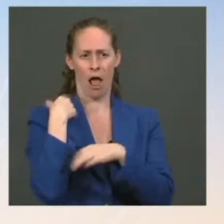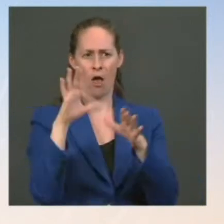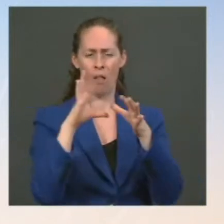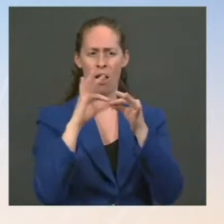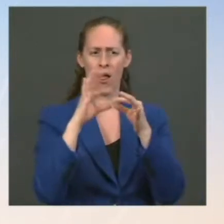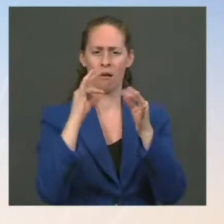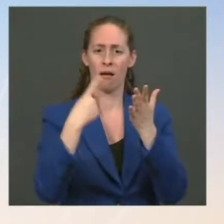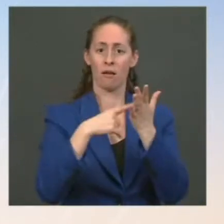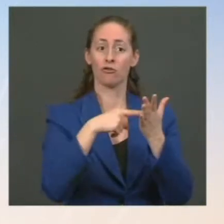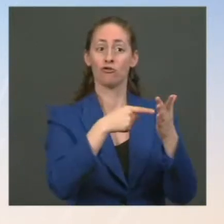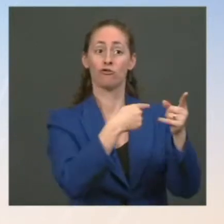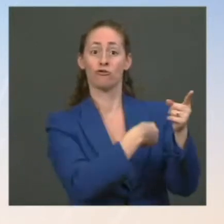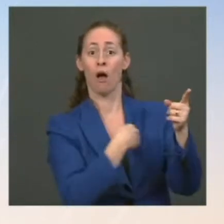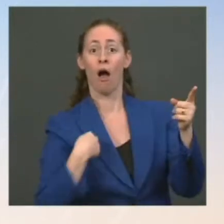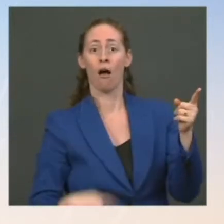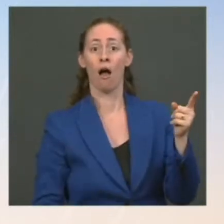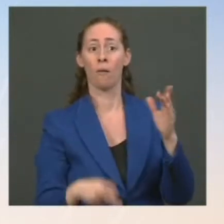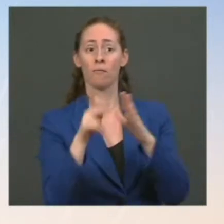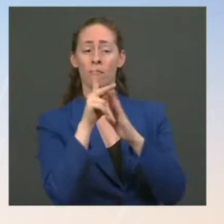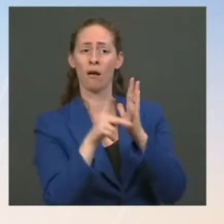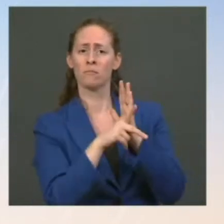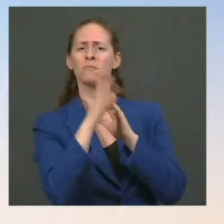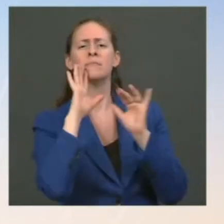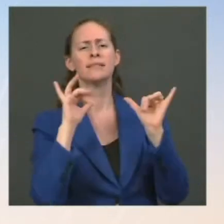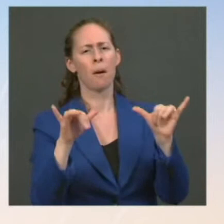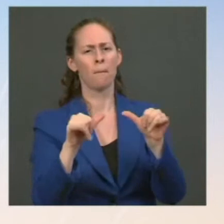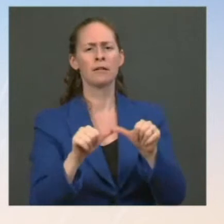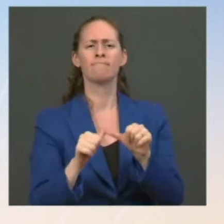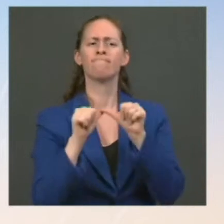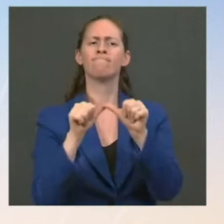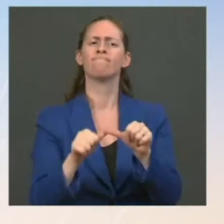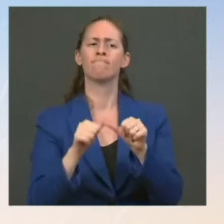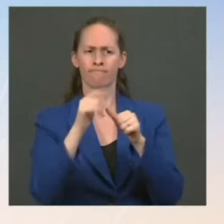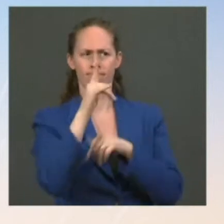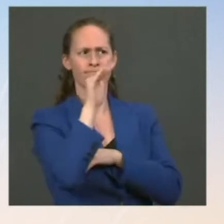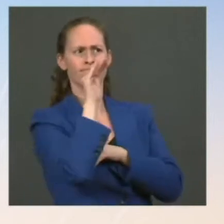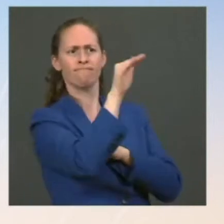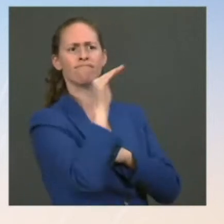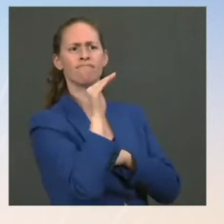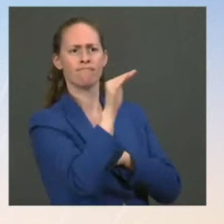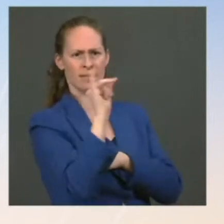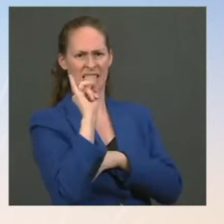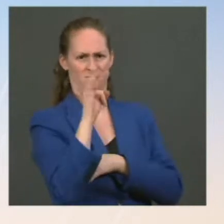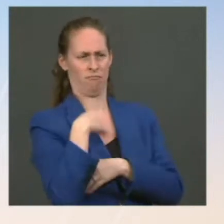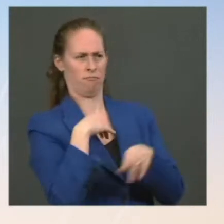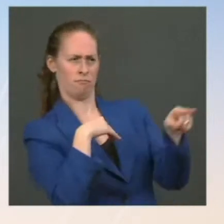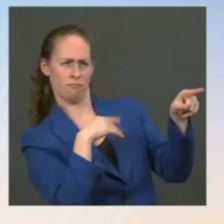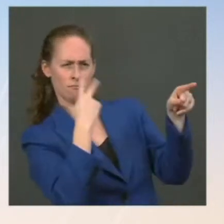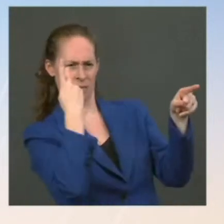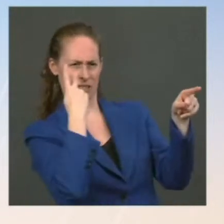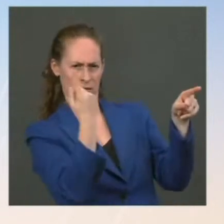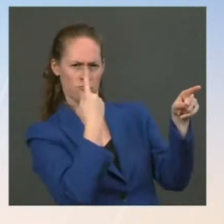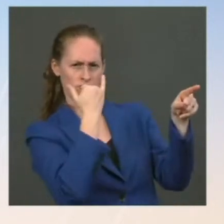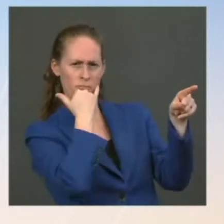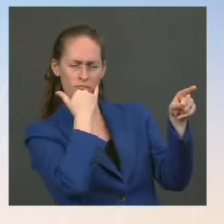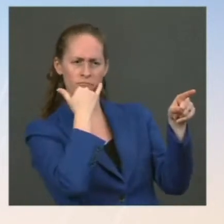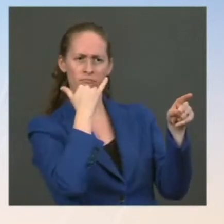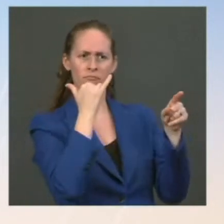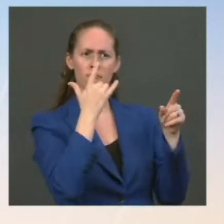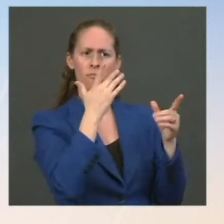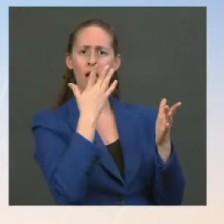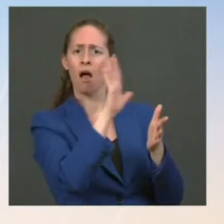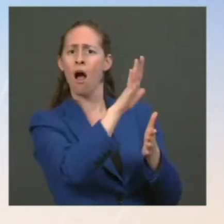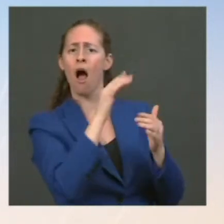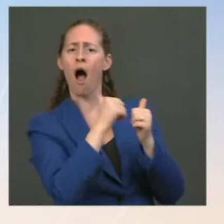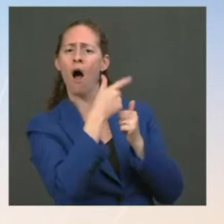is that we are going to continue to speak out where we have concerns, whether it's their economic approach,